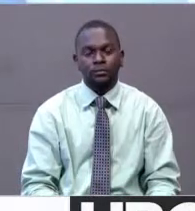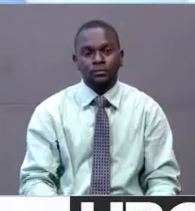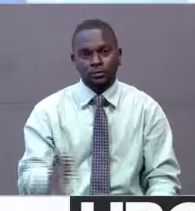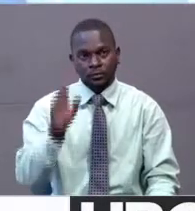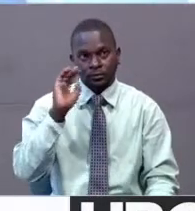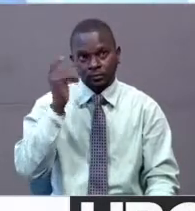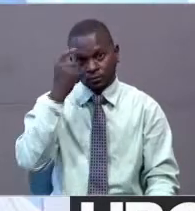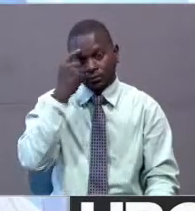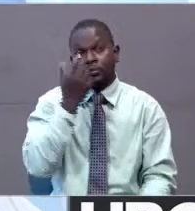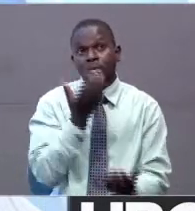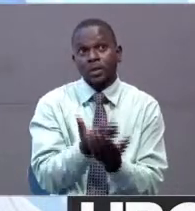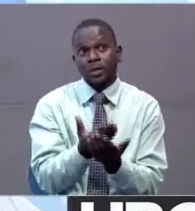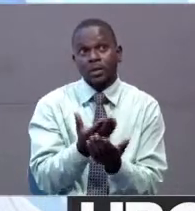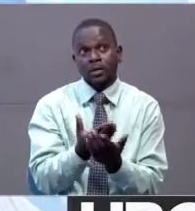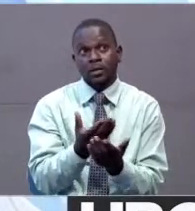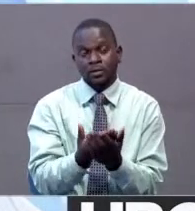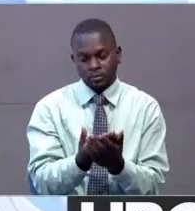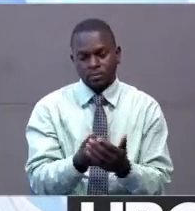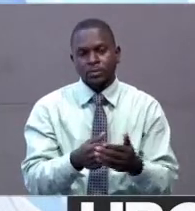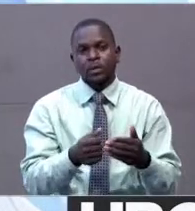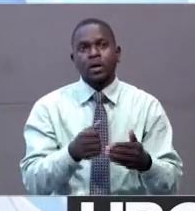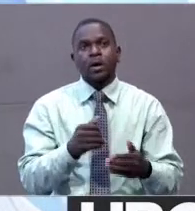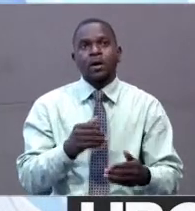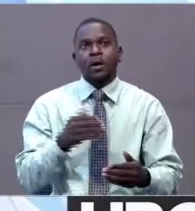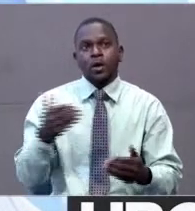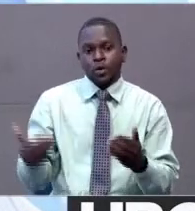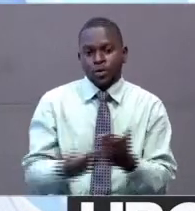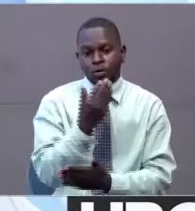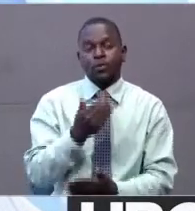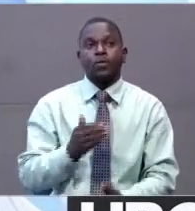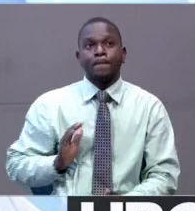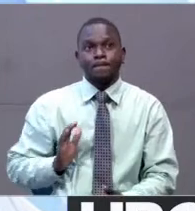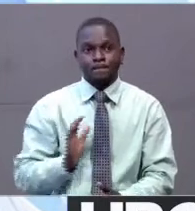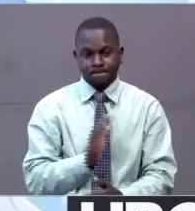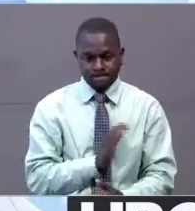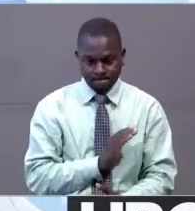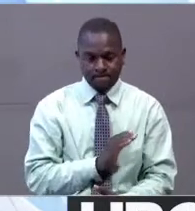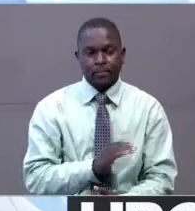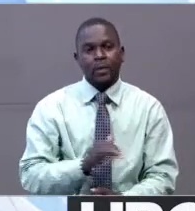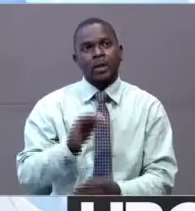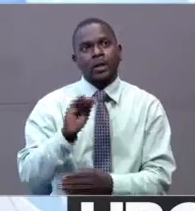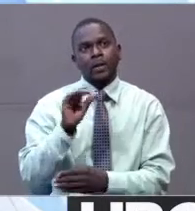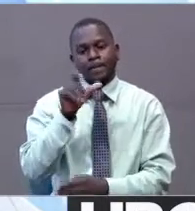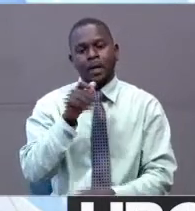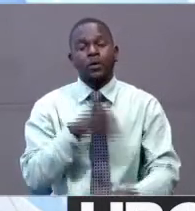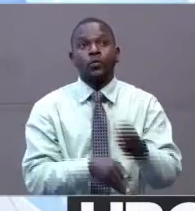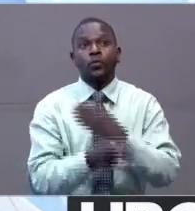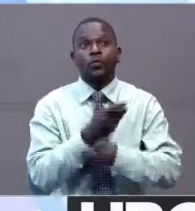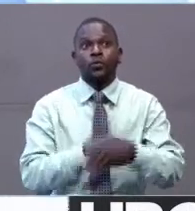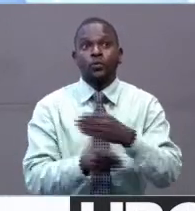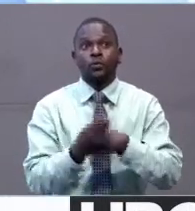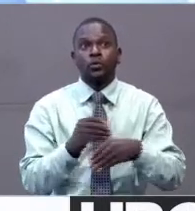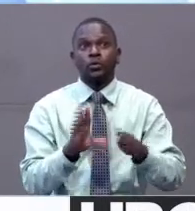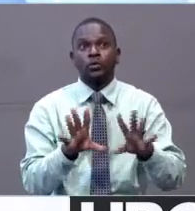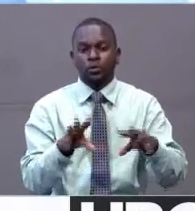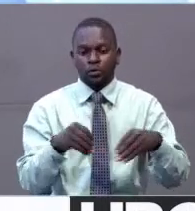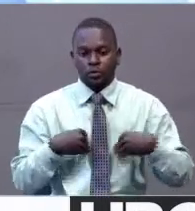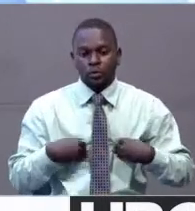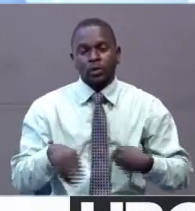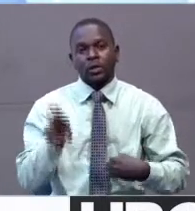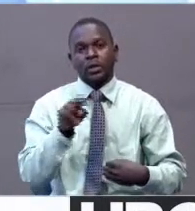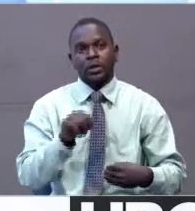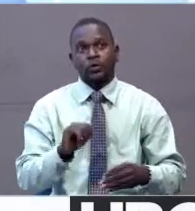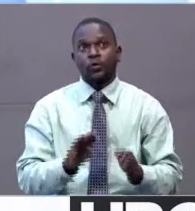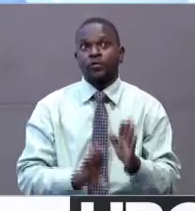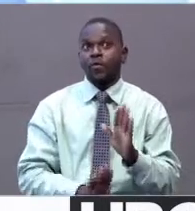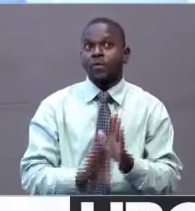Government has urged the just inaugurated board members of the 5th National Council for Persons with Disabilities to embrace the National Development